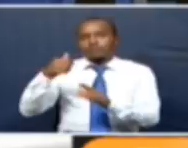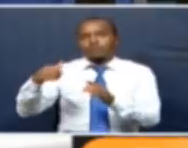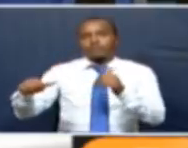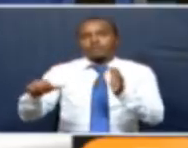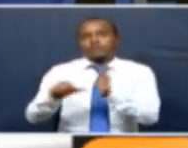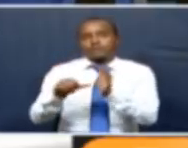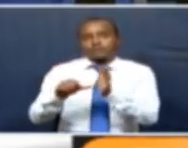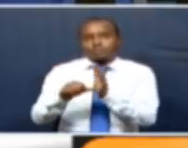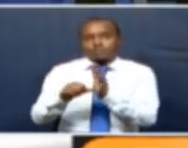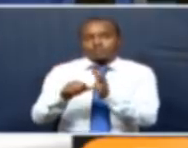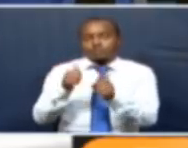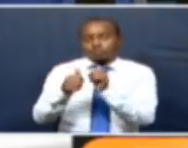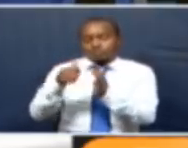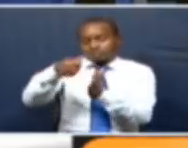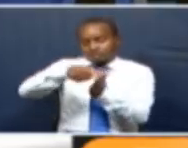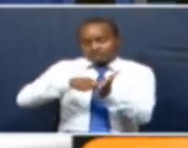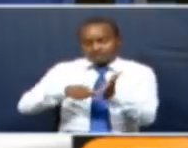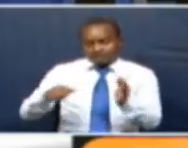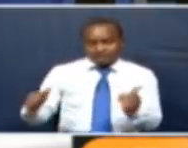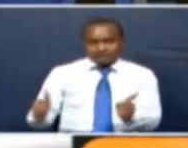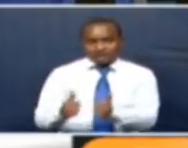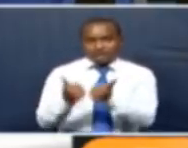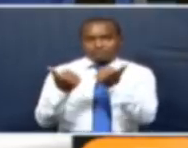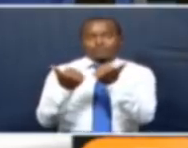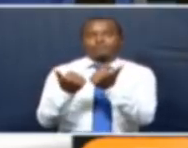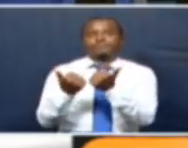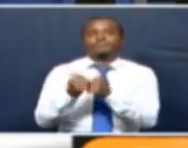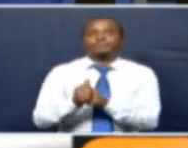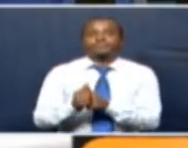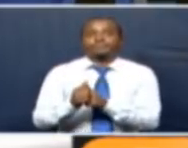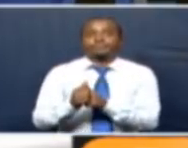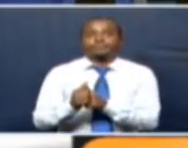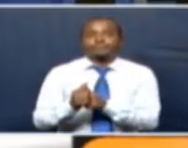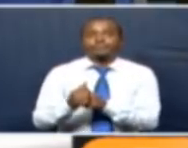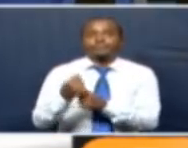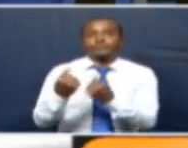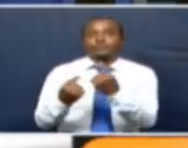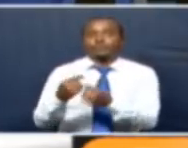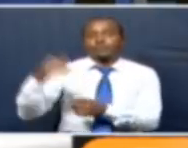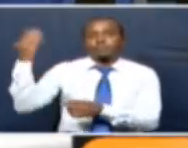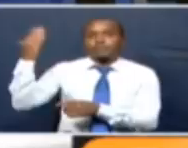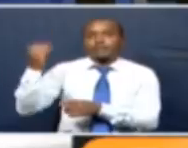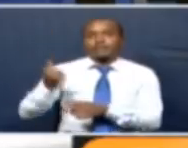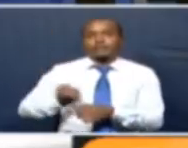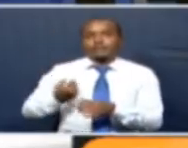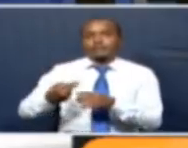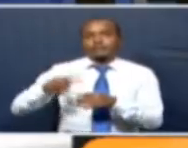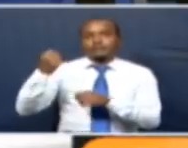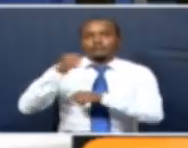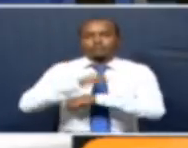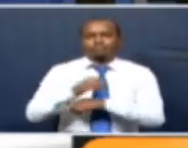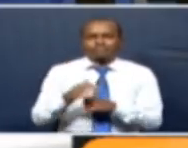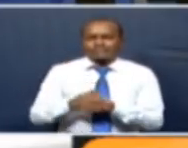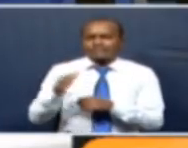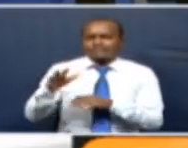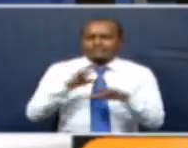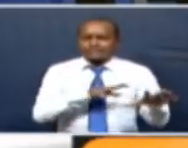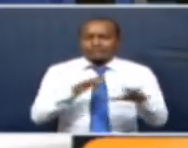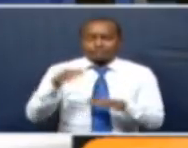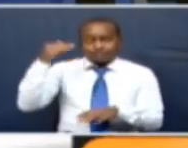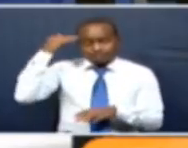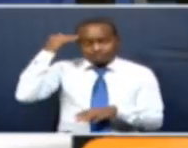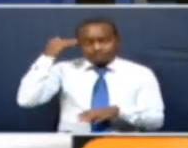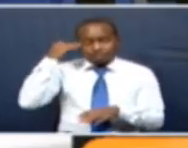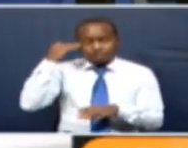the unintended surgery may have caused Wachira, a cook at Pangani Girls High School. Wachira, who had suffered memory loss due